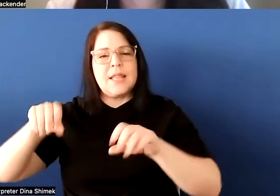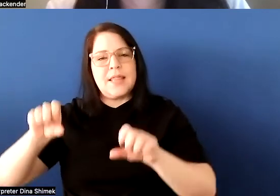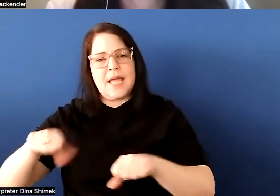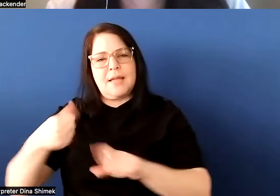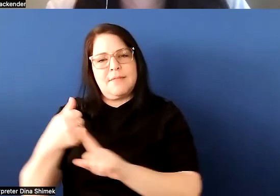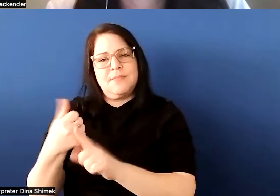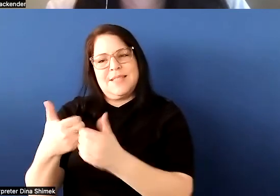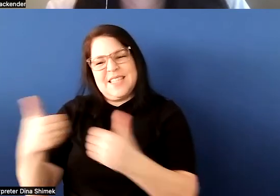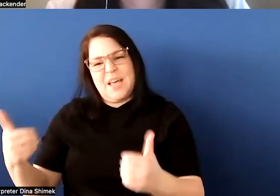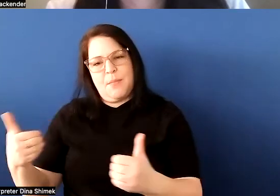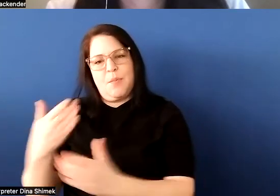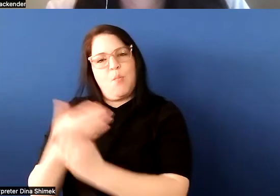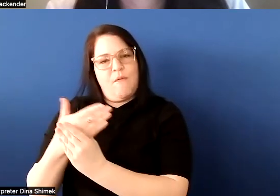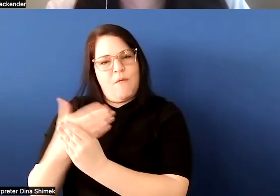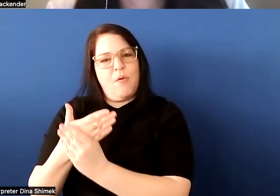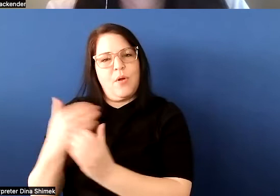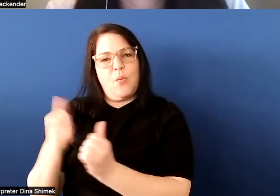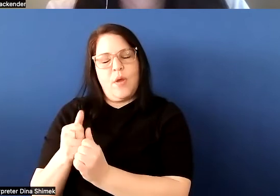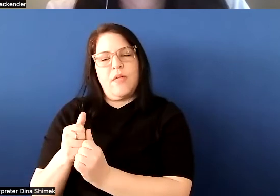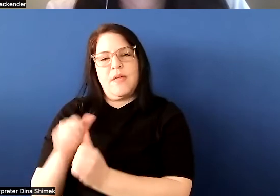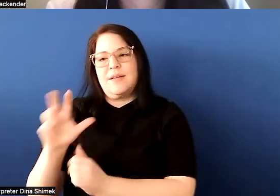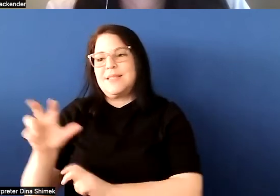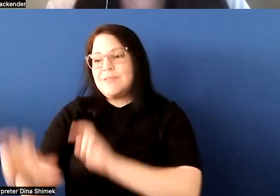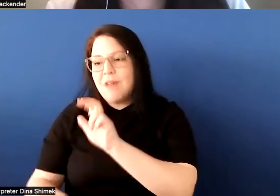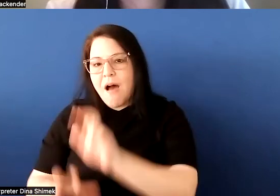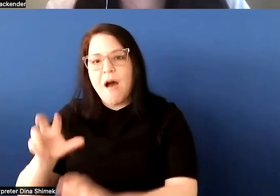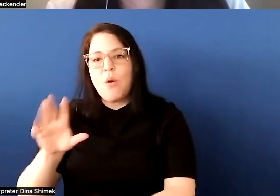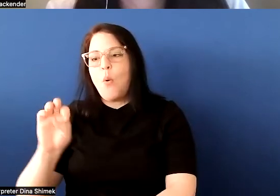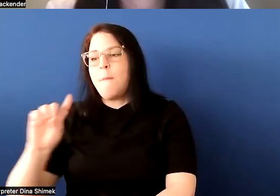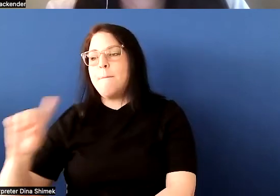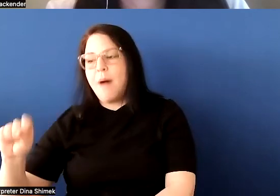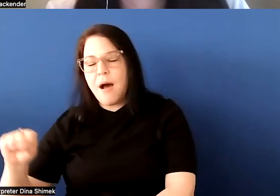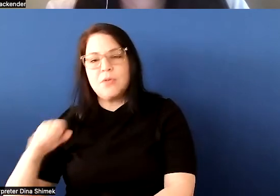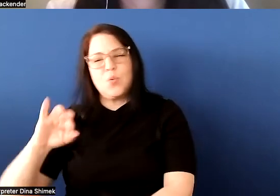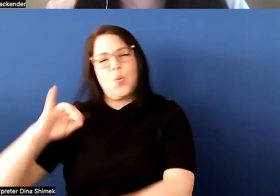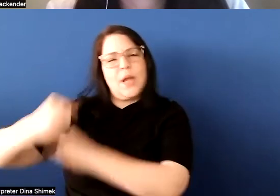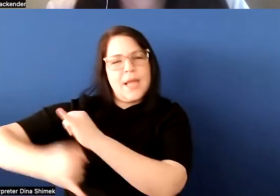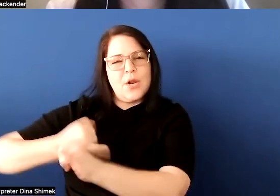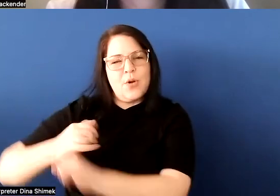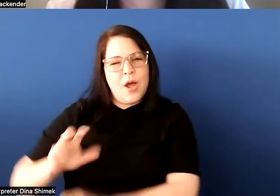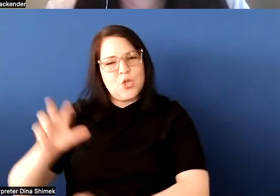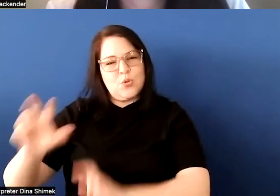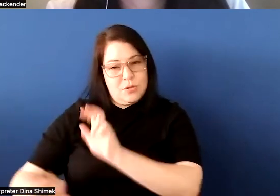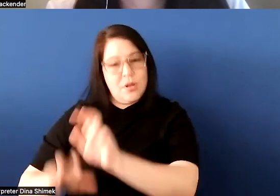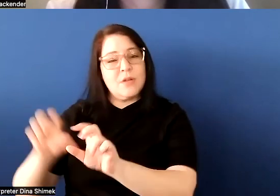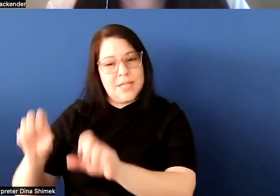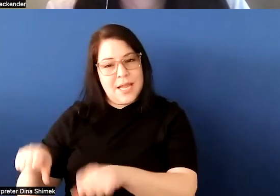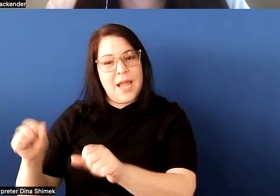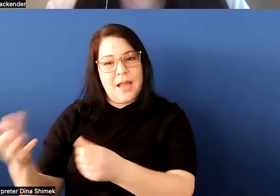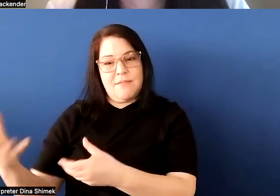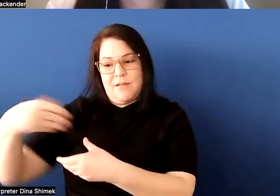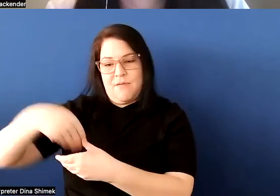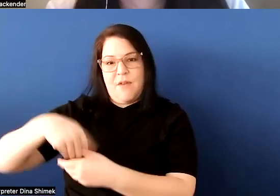own portfolios using a stock fund or a bond fund or an international stock fund that is available on the